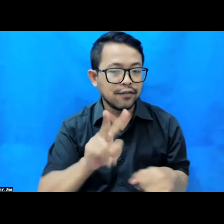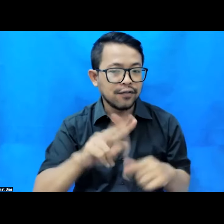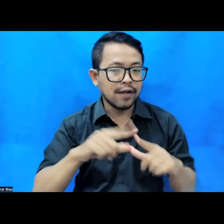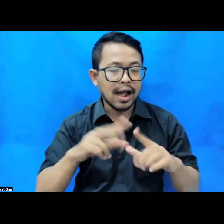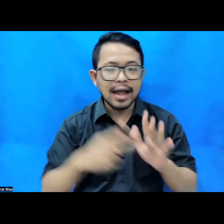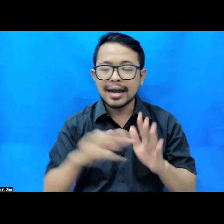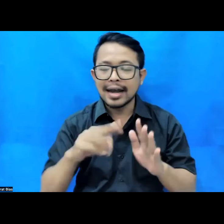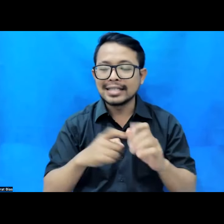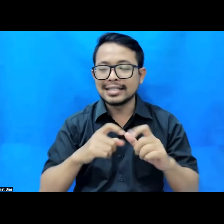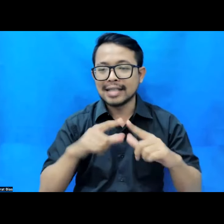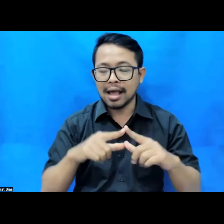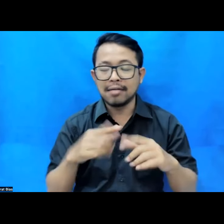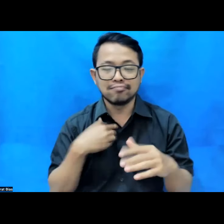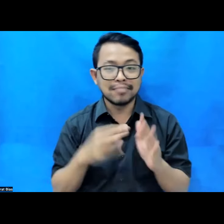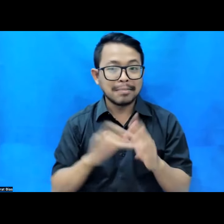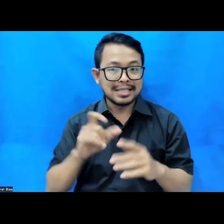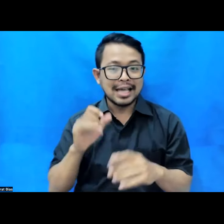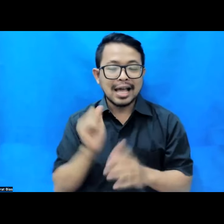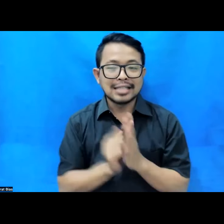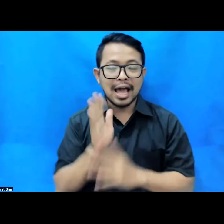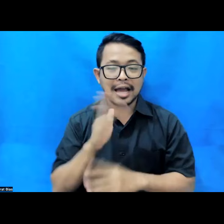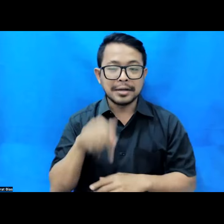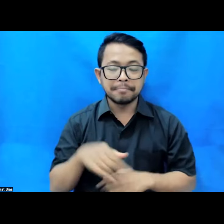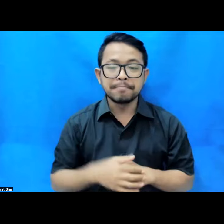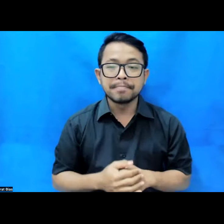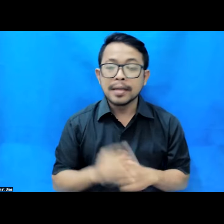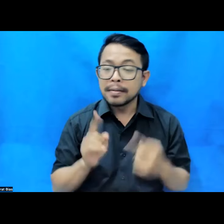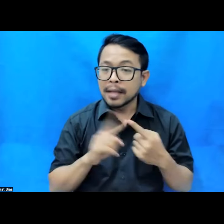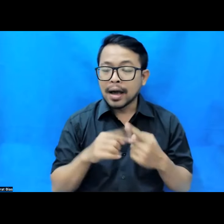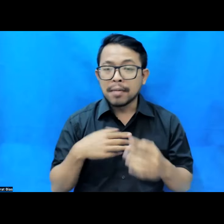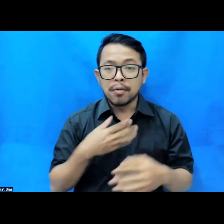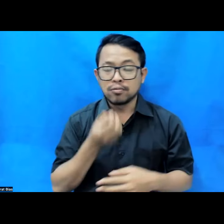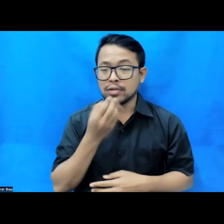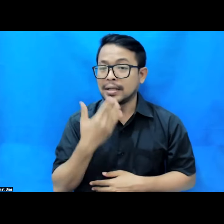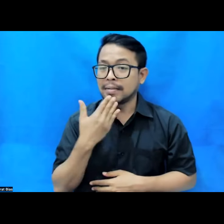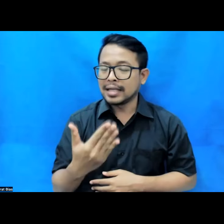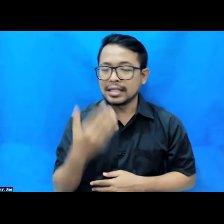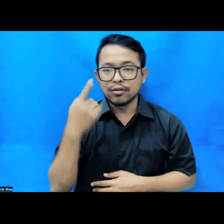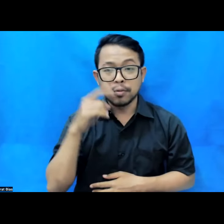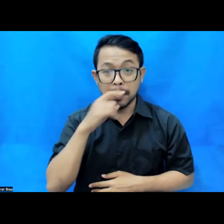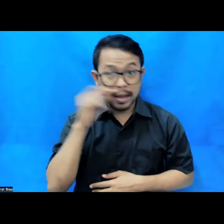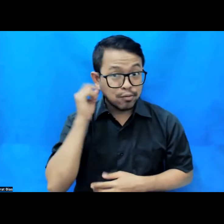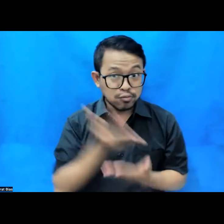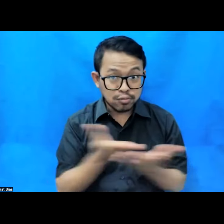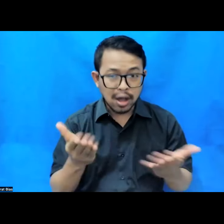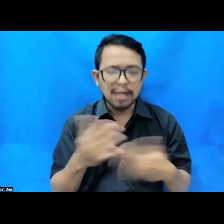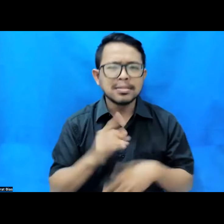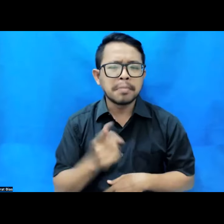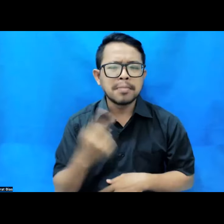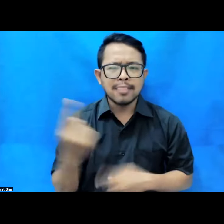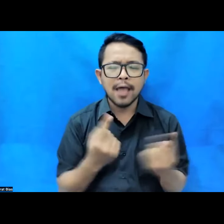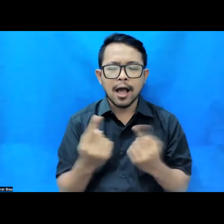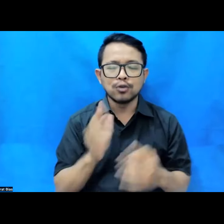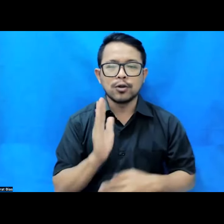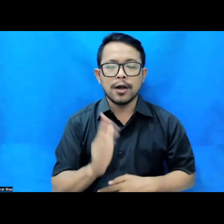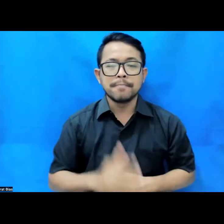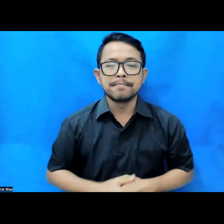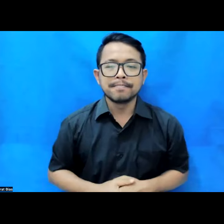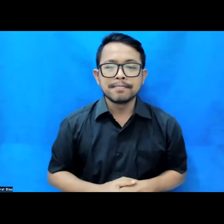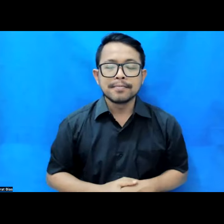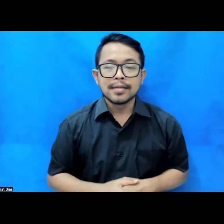Koda Kita Foundation, and I will be moderating our event this afternoon. First of all, I would like to afford my gratitude to all of you